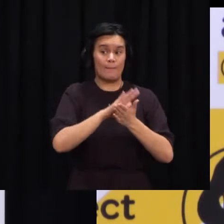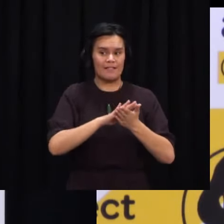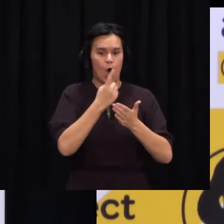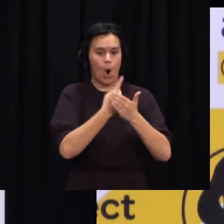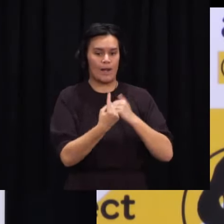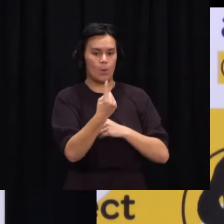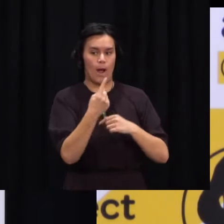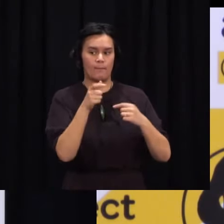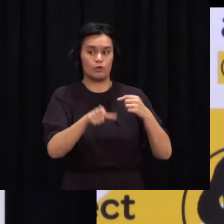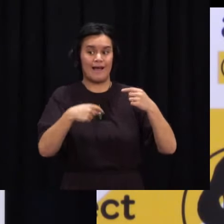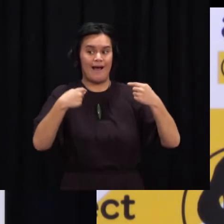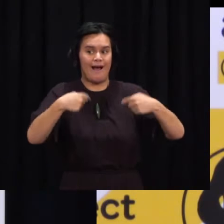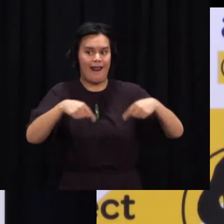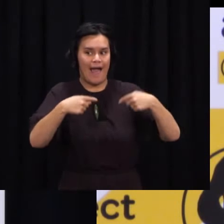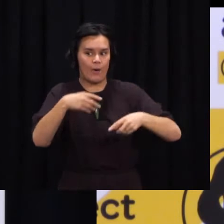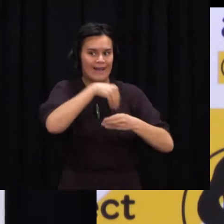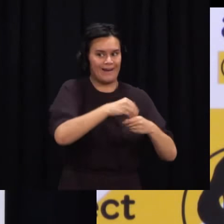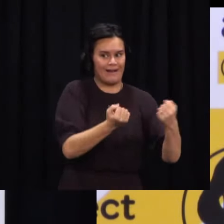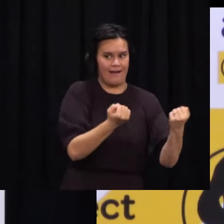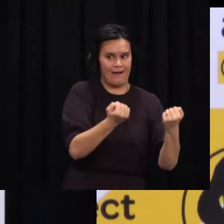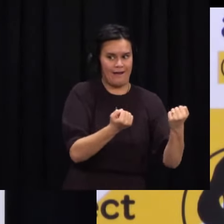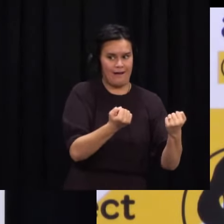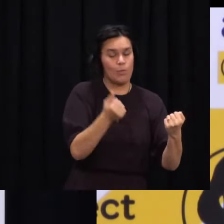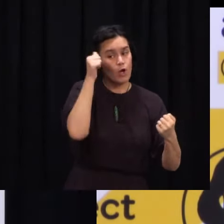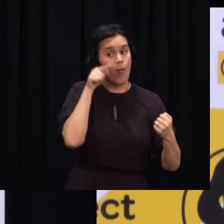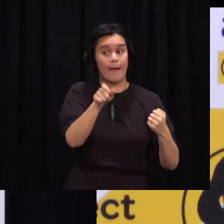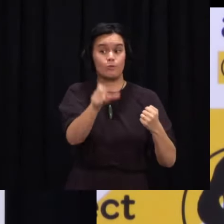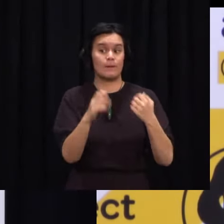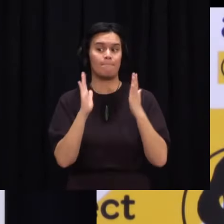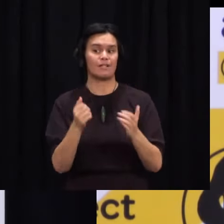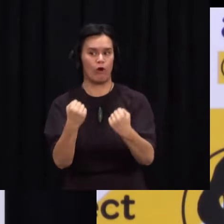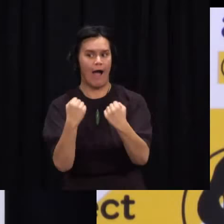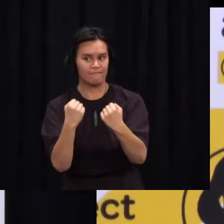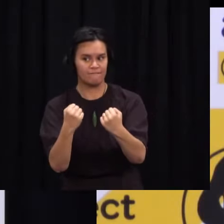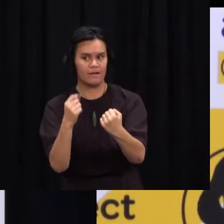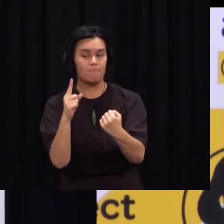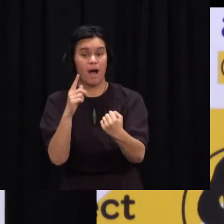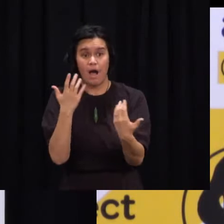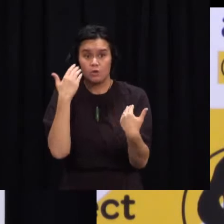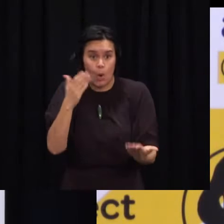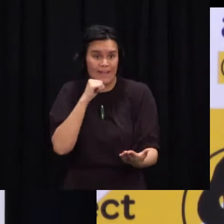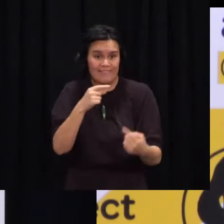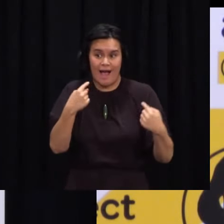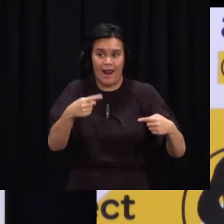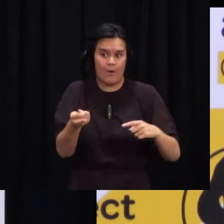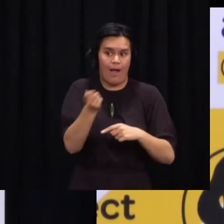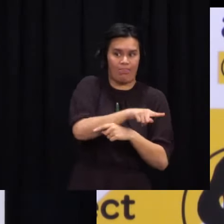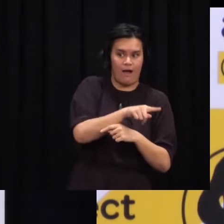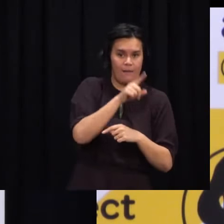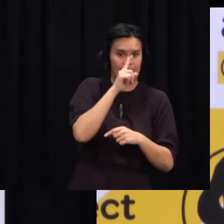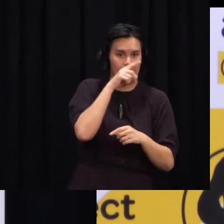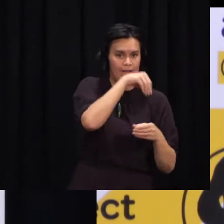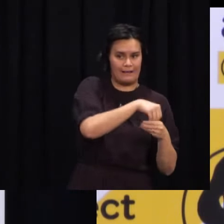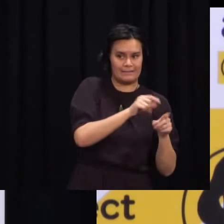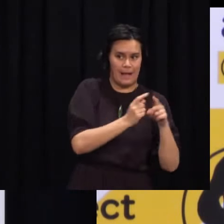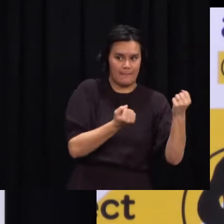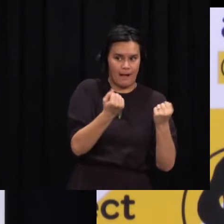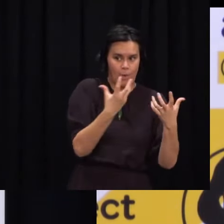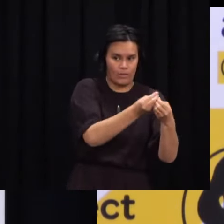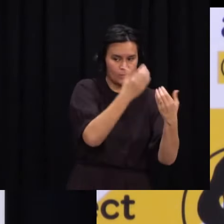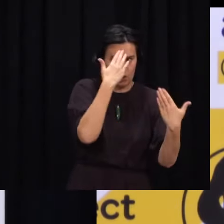through there. But to keep in mind again, someone is able to be transported, but those involved with transporting are then meant to be back in their